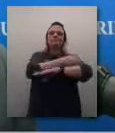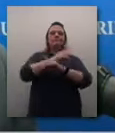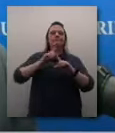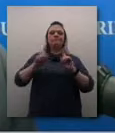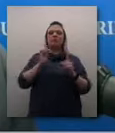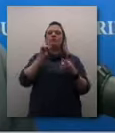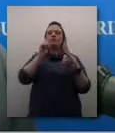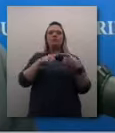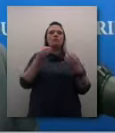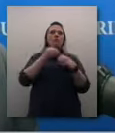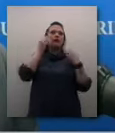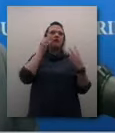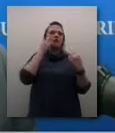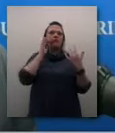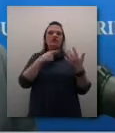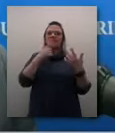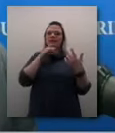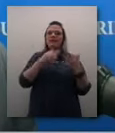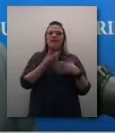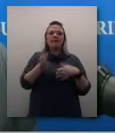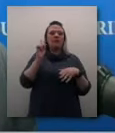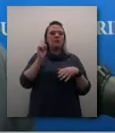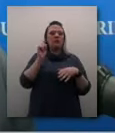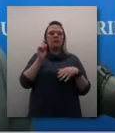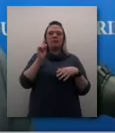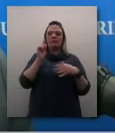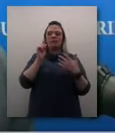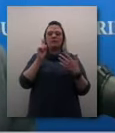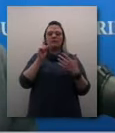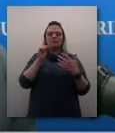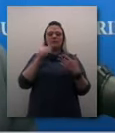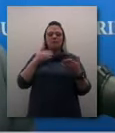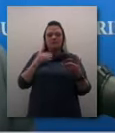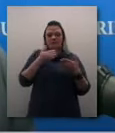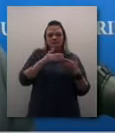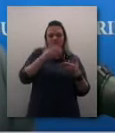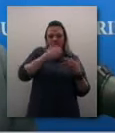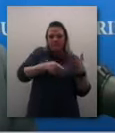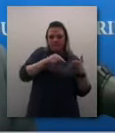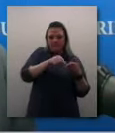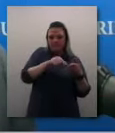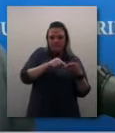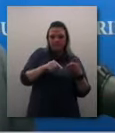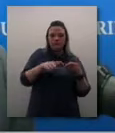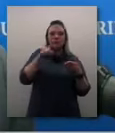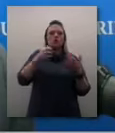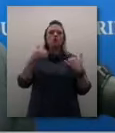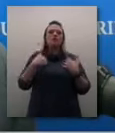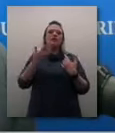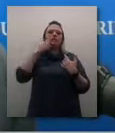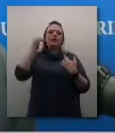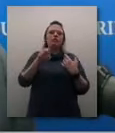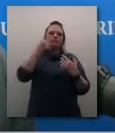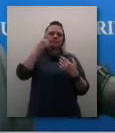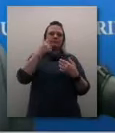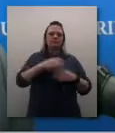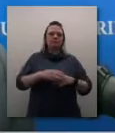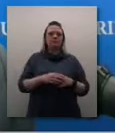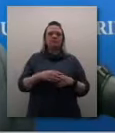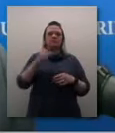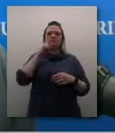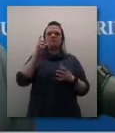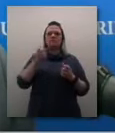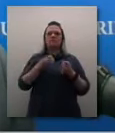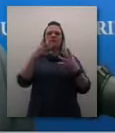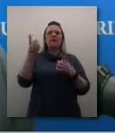have more data, and as I said last week, by the end of this upcoming week, we should have much more better data to understand what's going on. There's a lot of questions